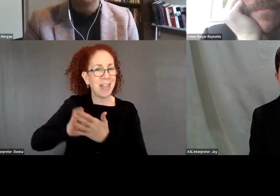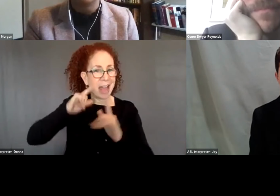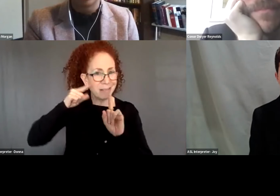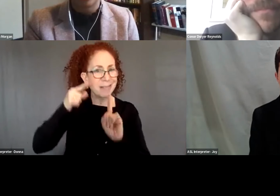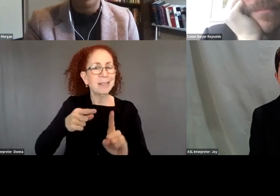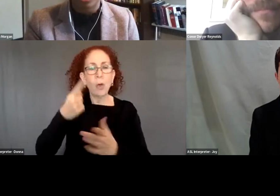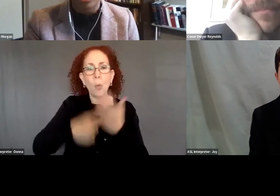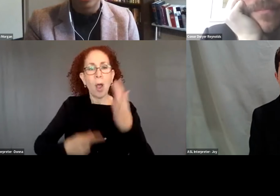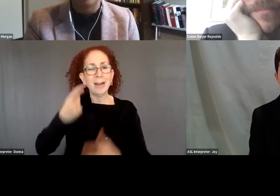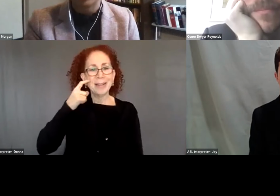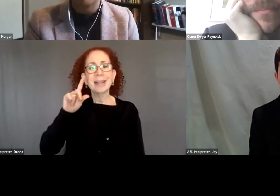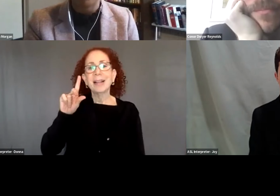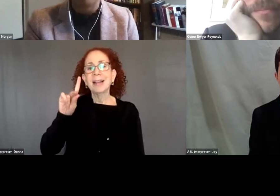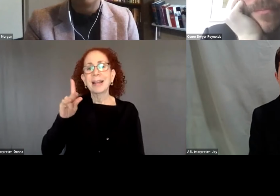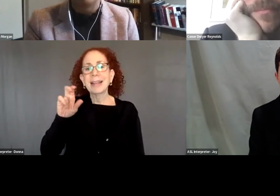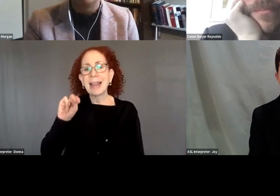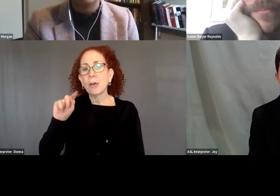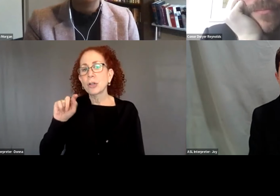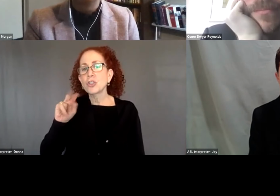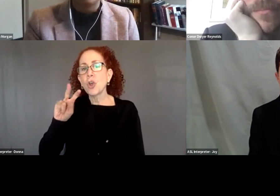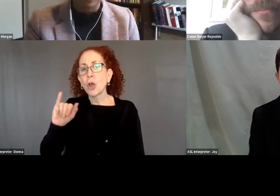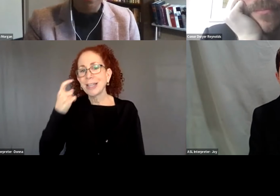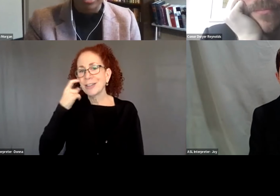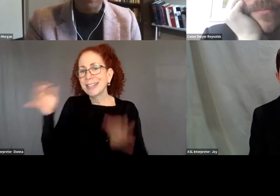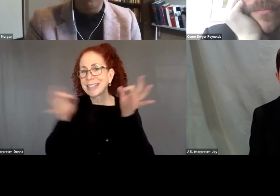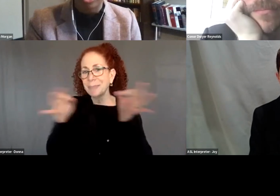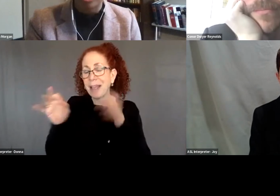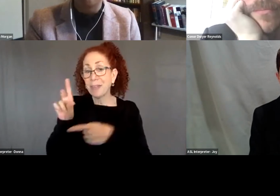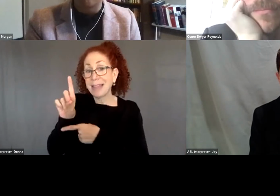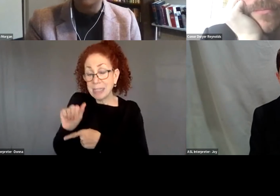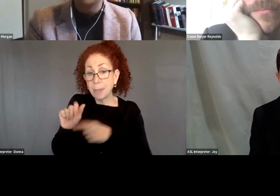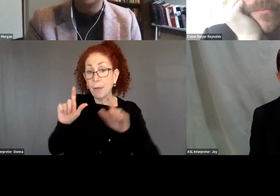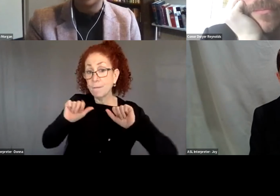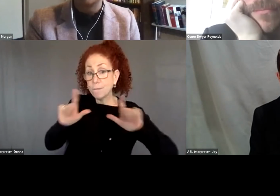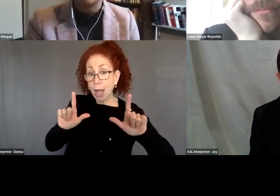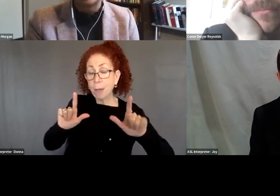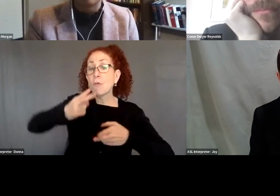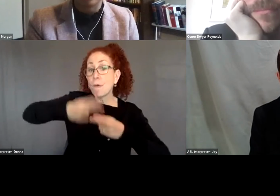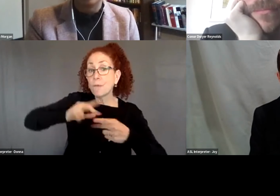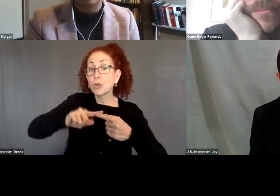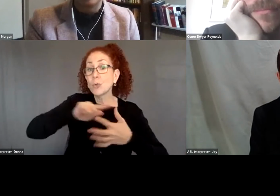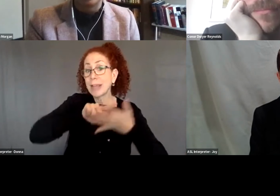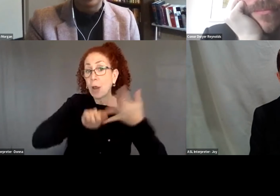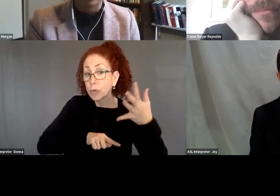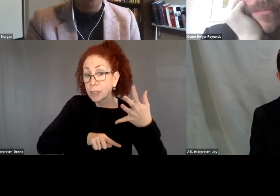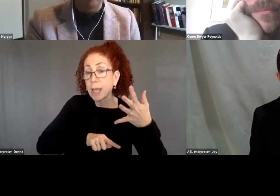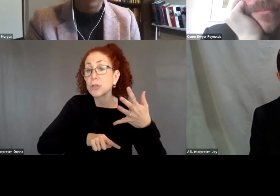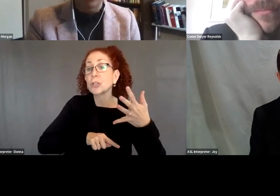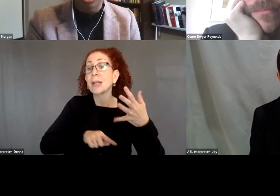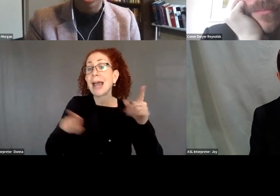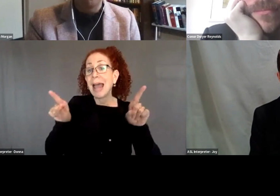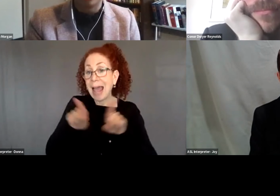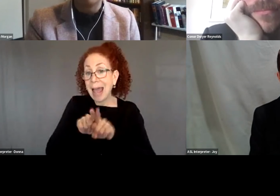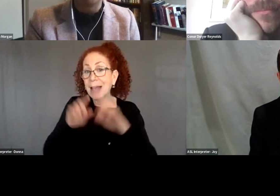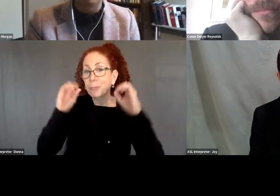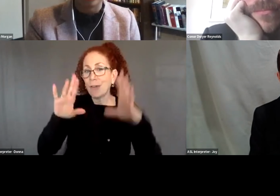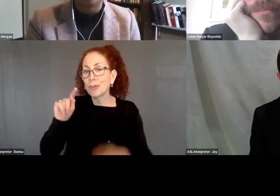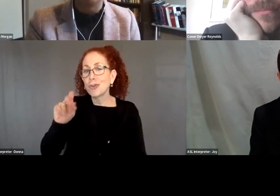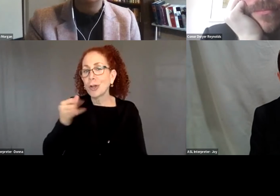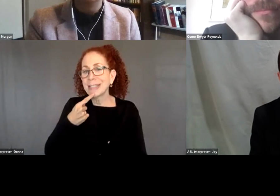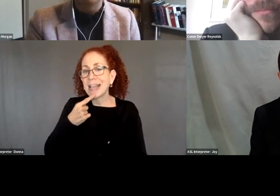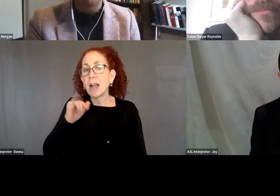what Professor Carey explained earlier. The disability frame refers to the characterization, as Professor Tani put it, of